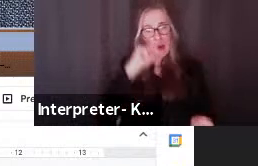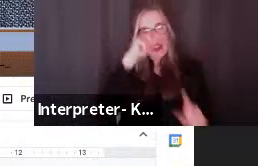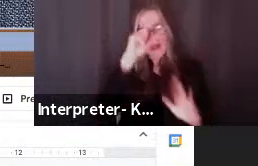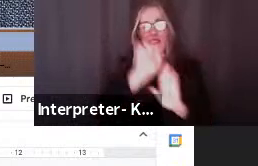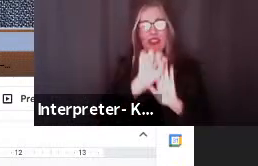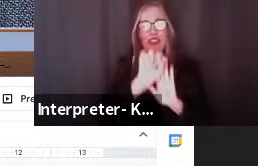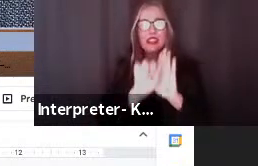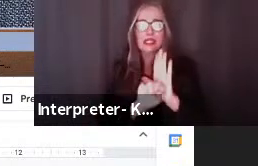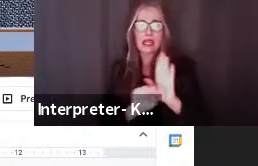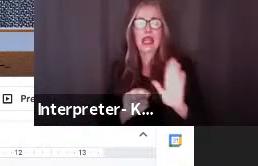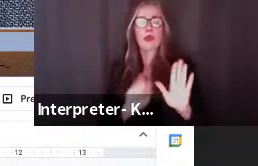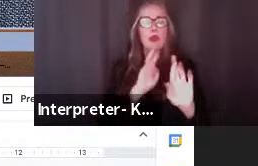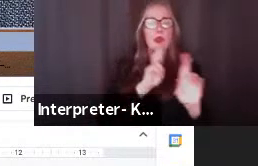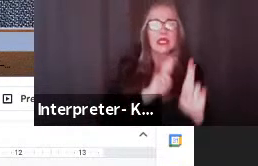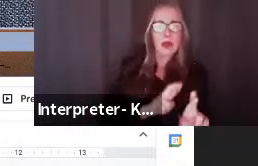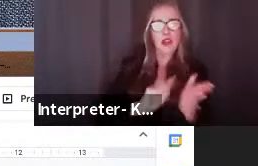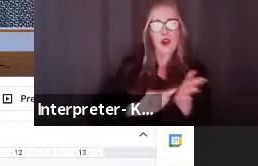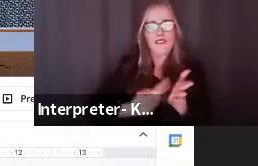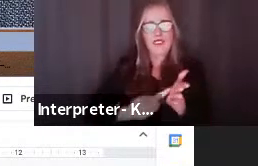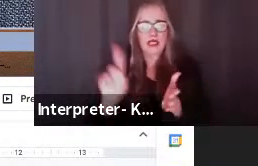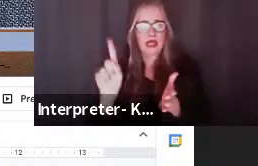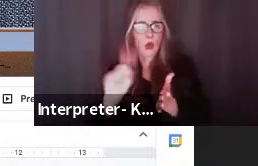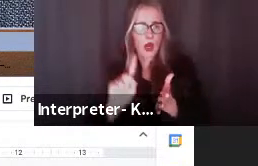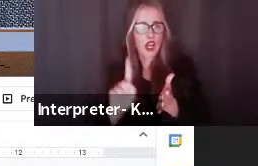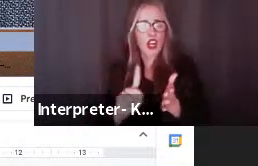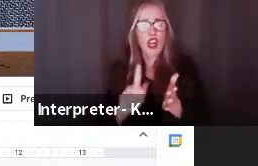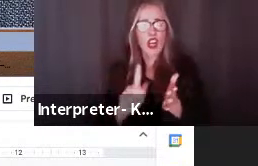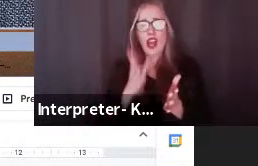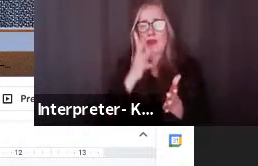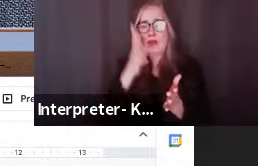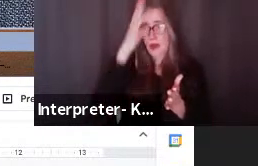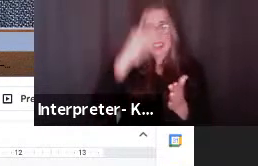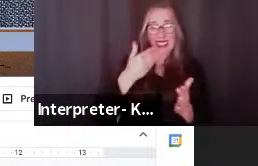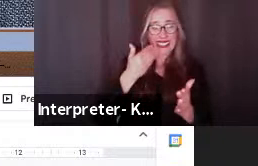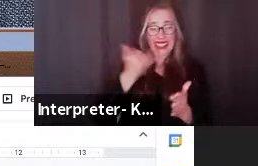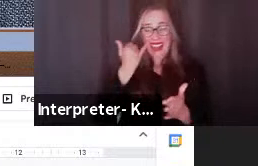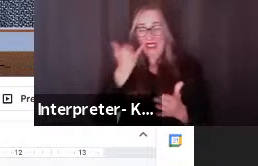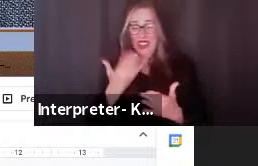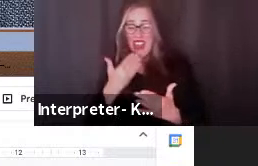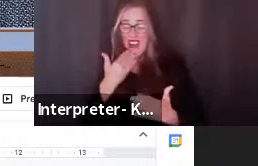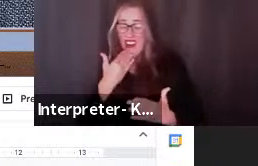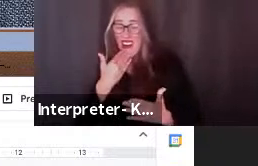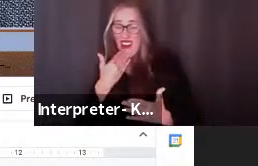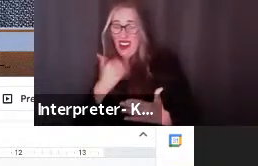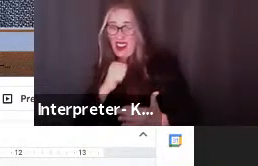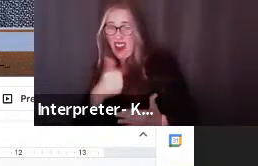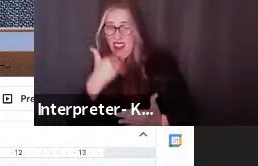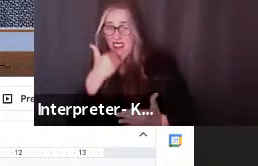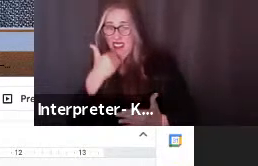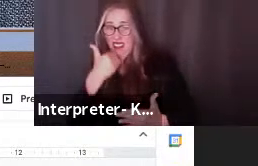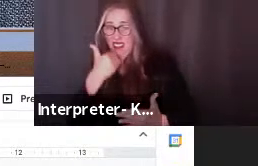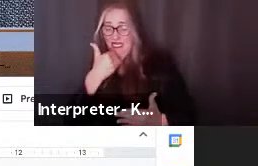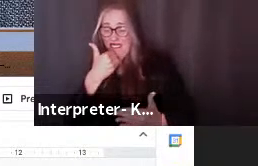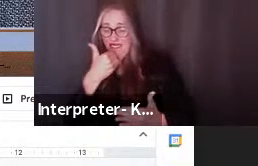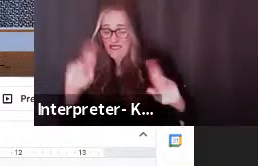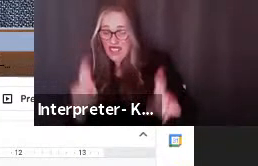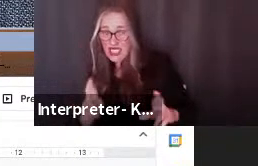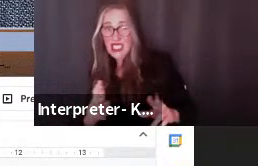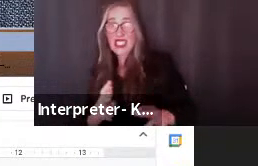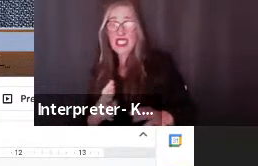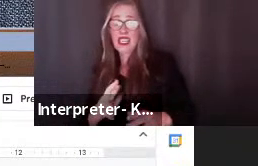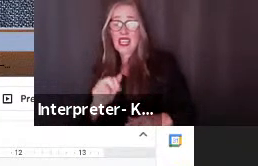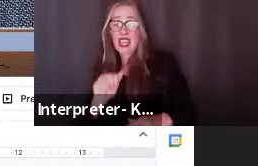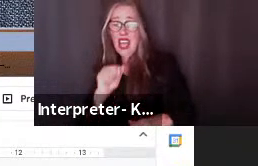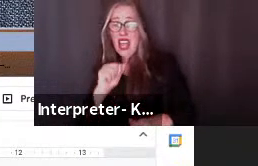and investigating or allegations of parental fitness um our alleged allegations of parental and fitness and petitioning